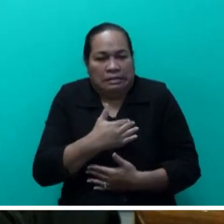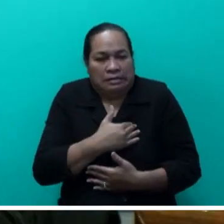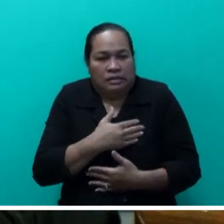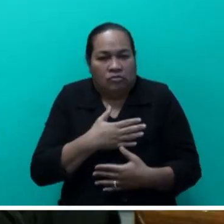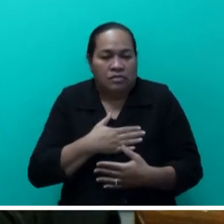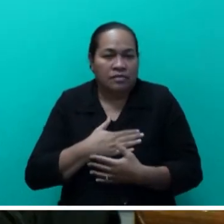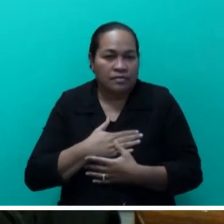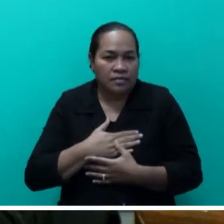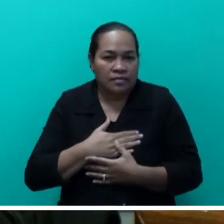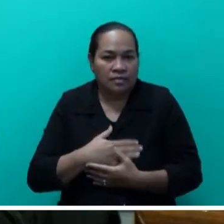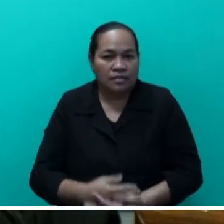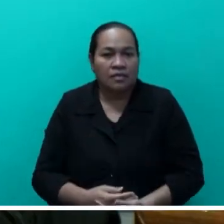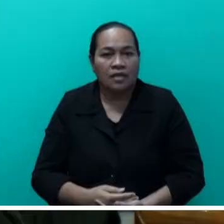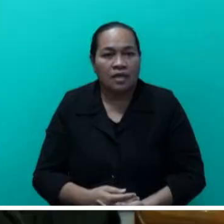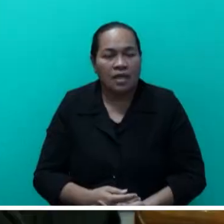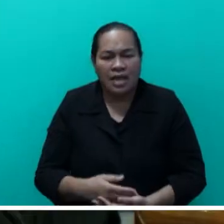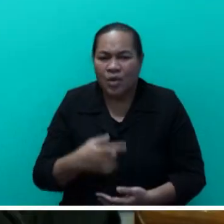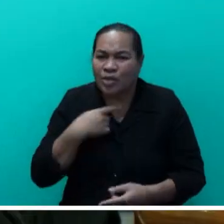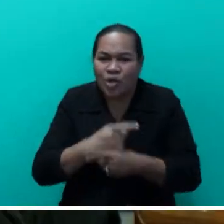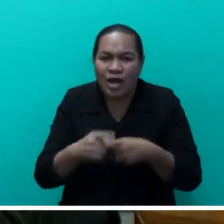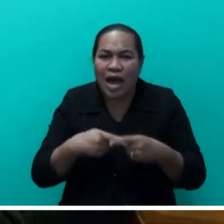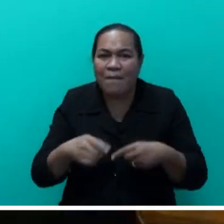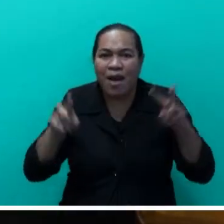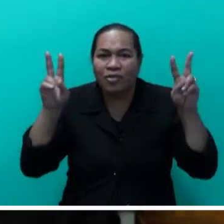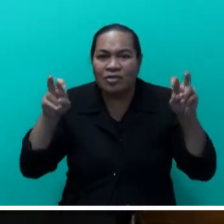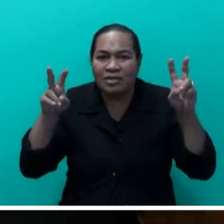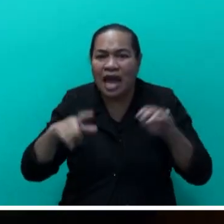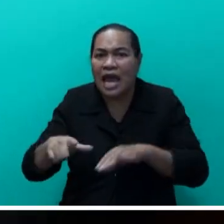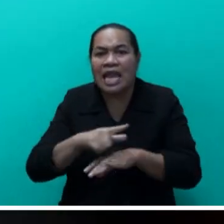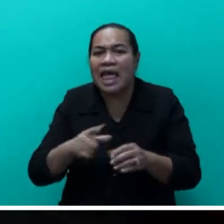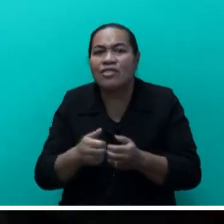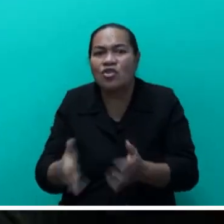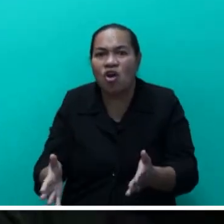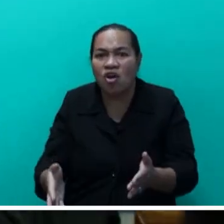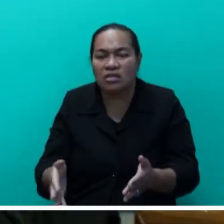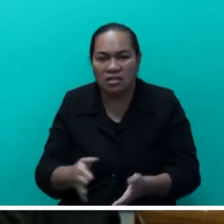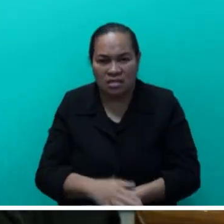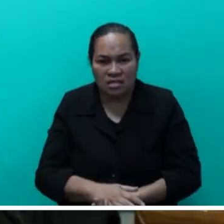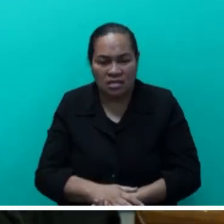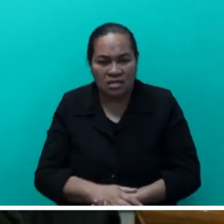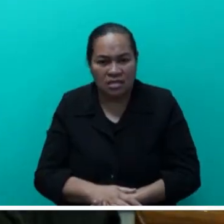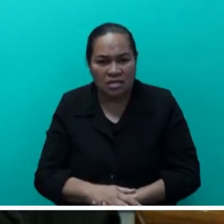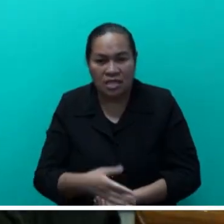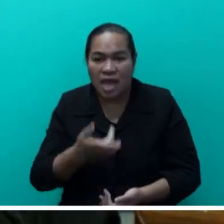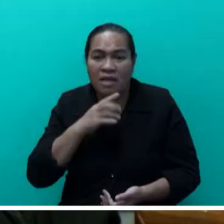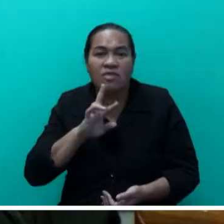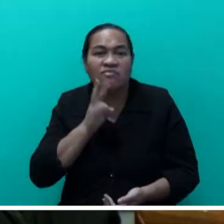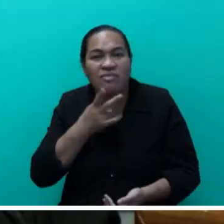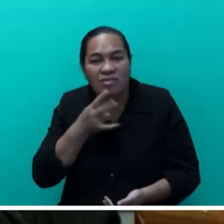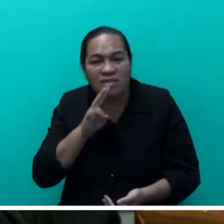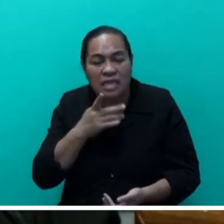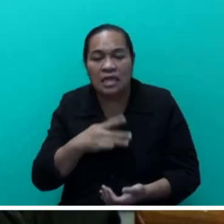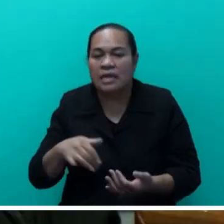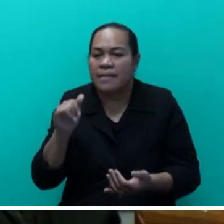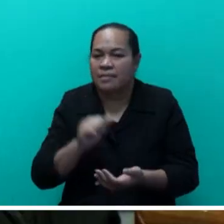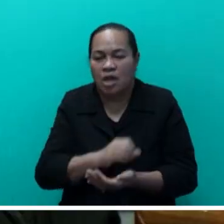When we talk about land lost. What dubious means, fraudulent means, and outright